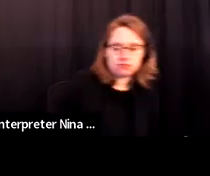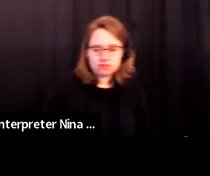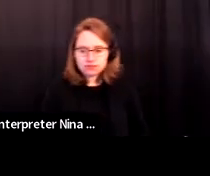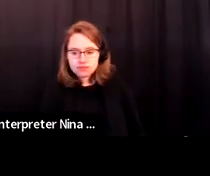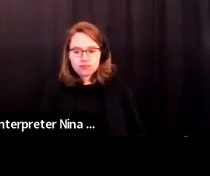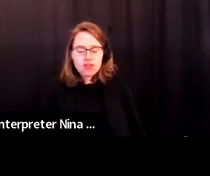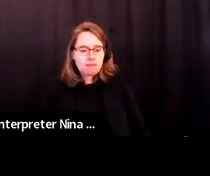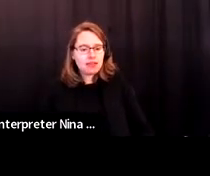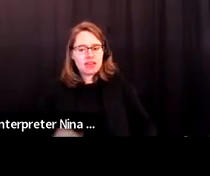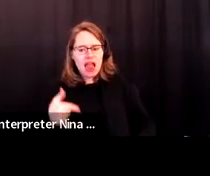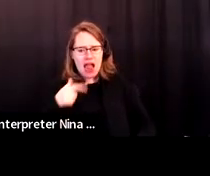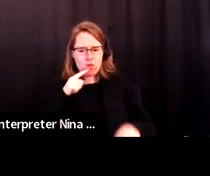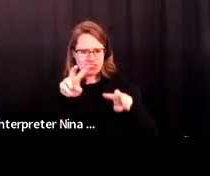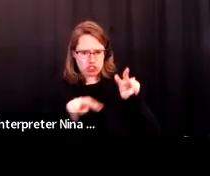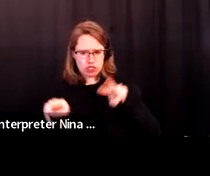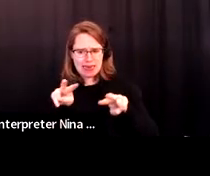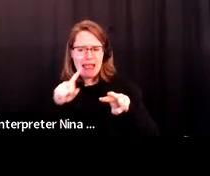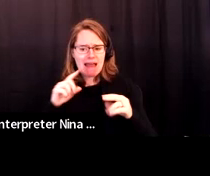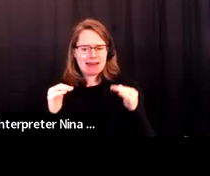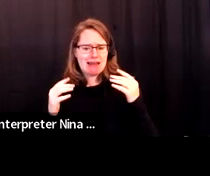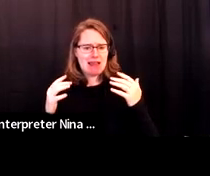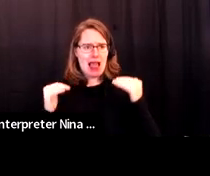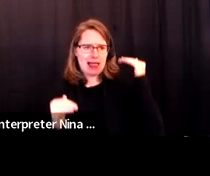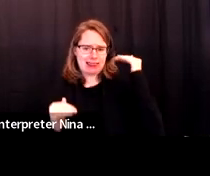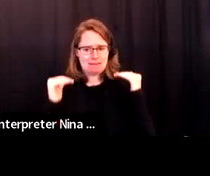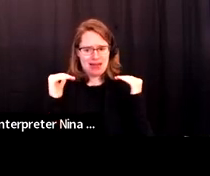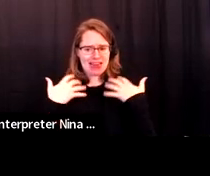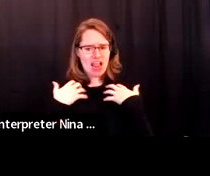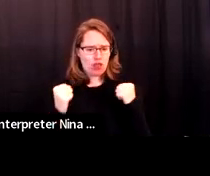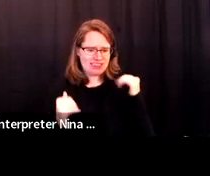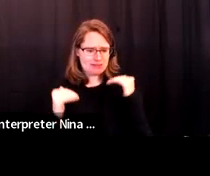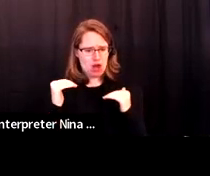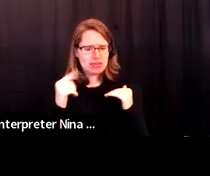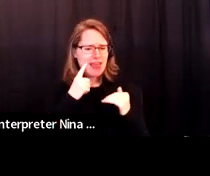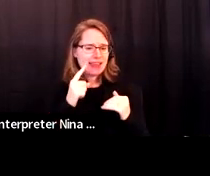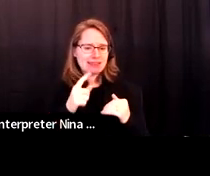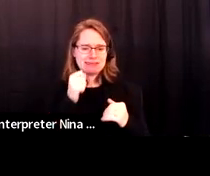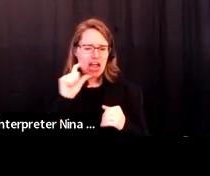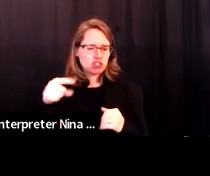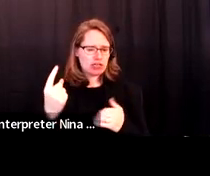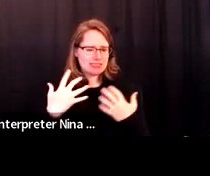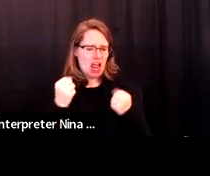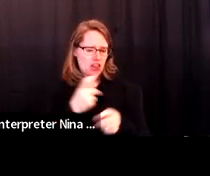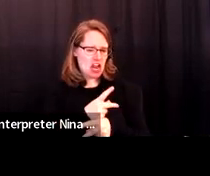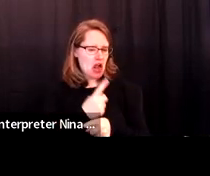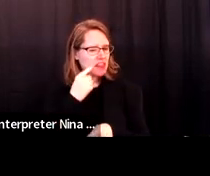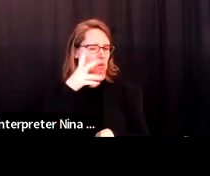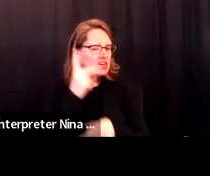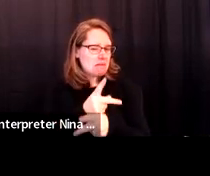I was looking at the eliminating health disparities, but I think it goes beyond healthcare. So I think I would keep it where it's at.